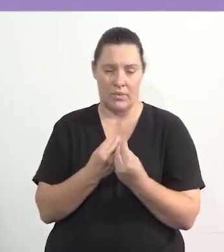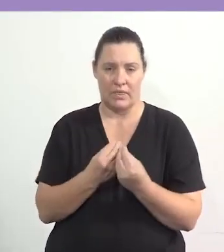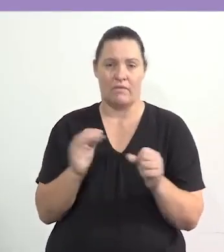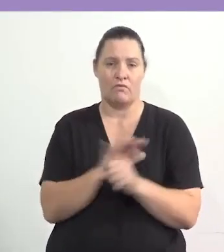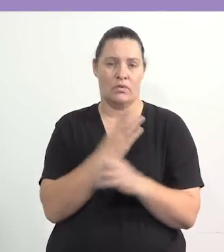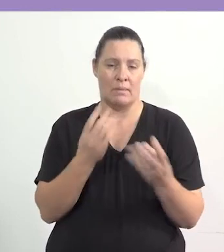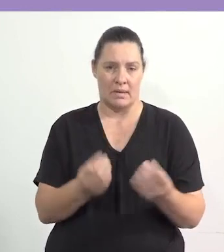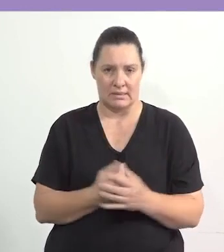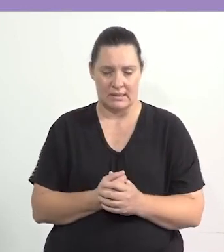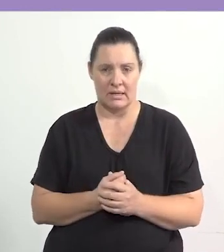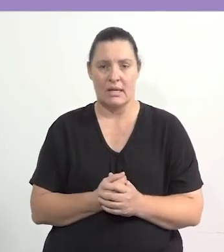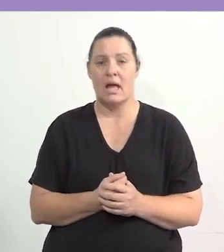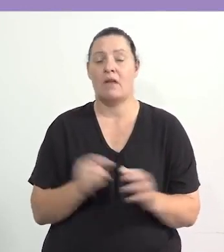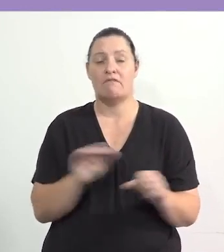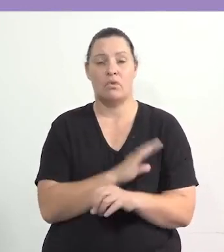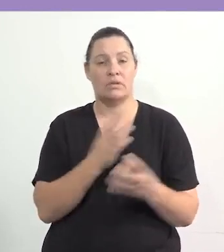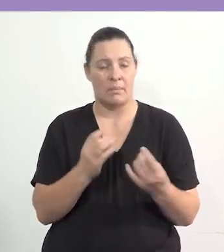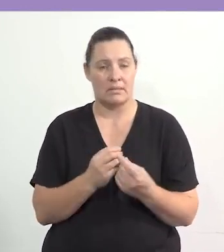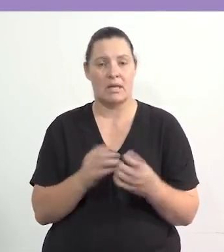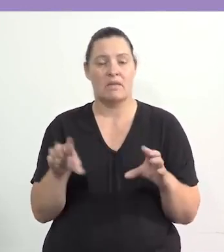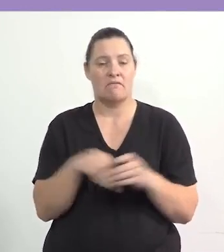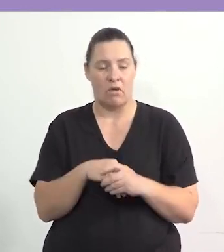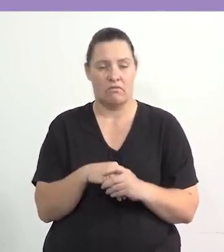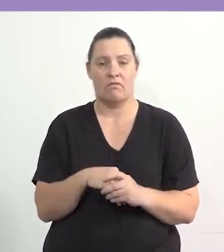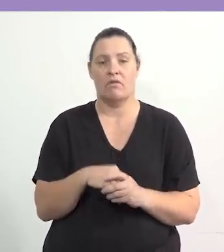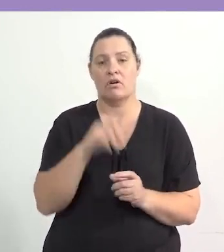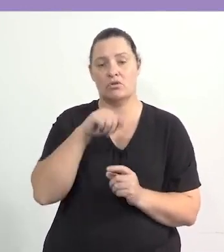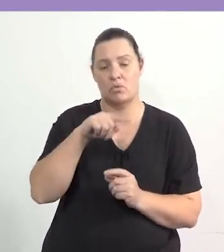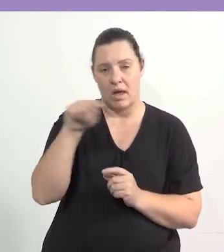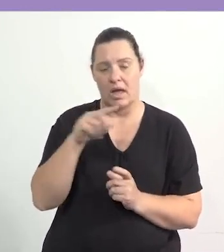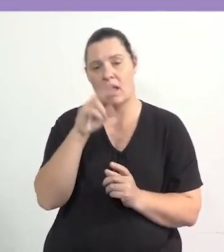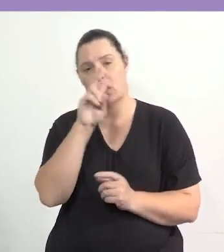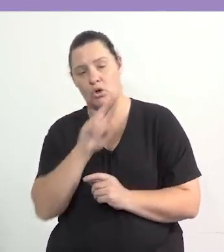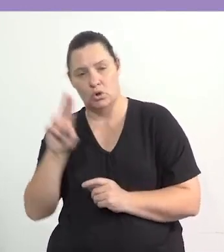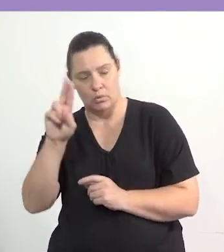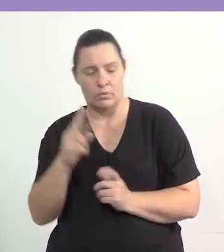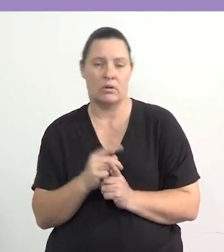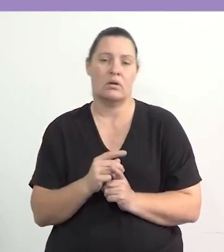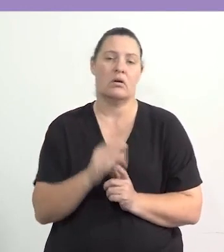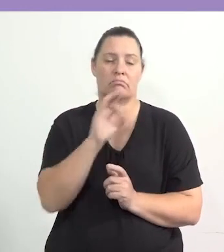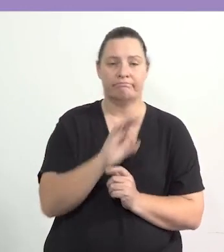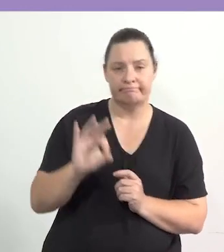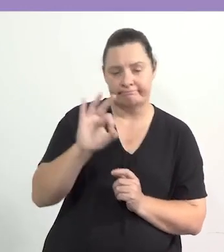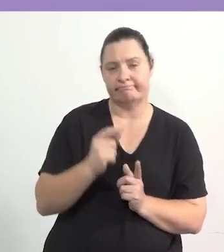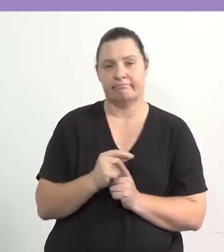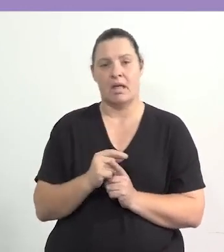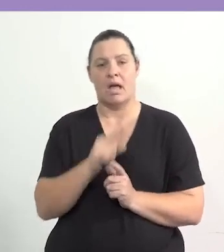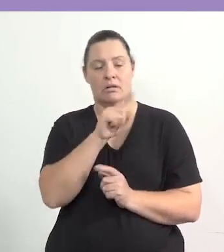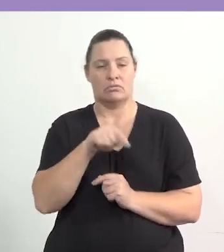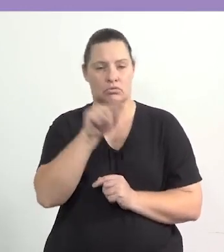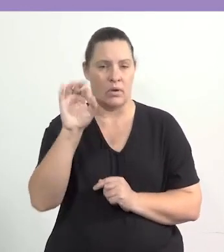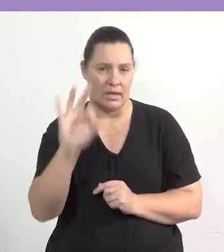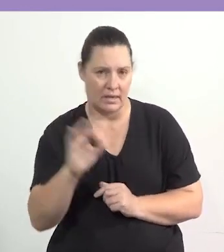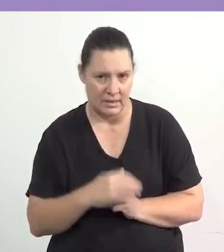with integers, and integers that involve squares, cubes, square roots, and cube roots of